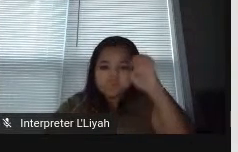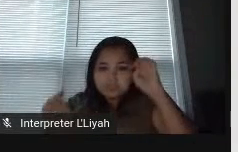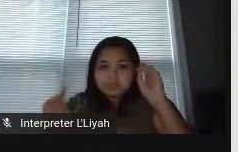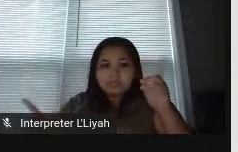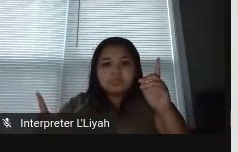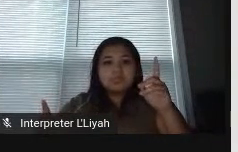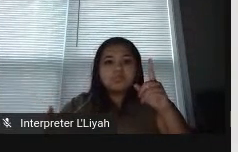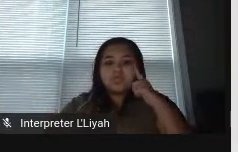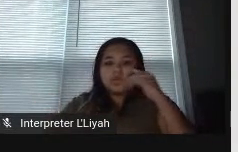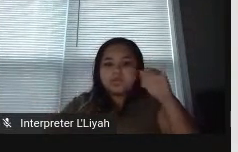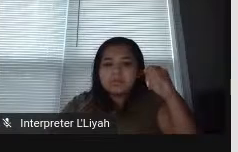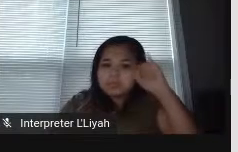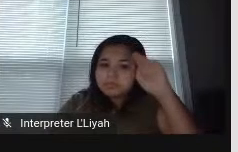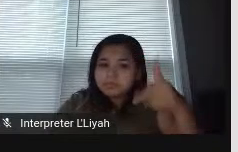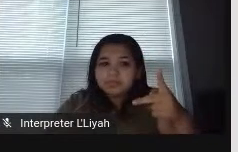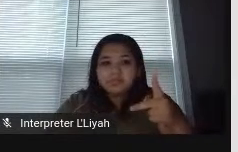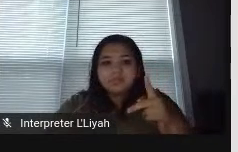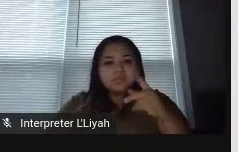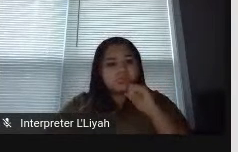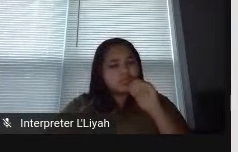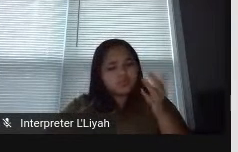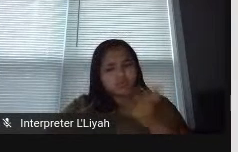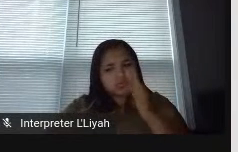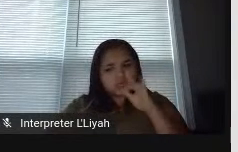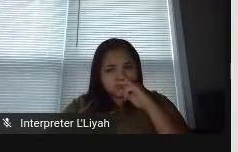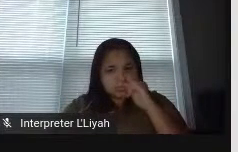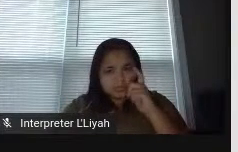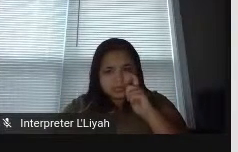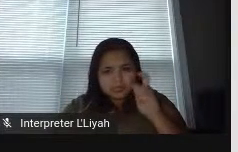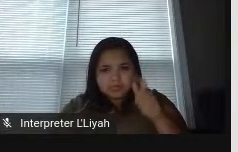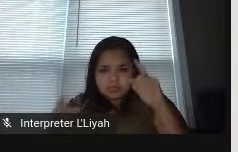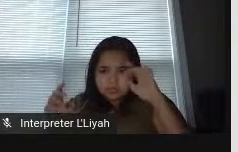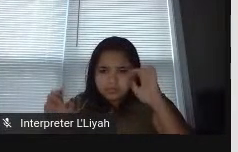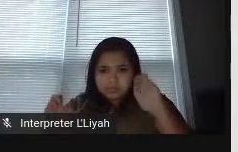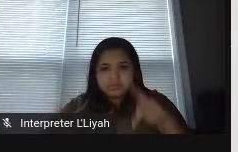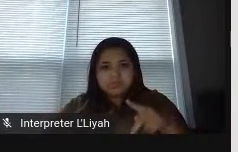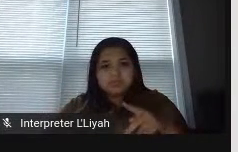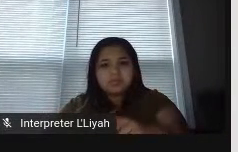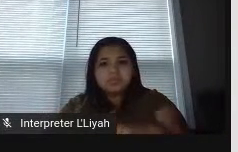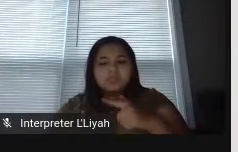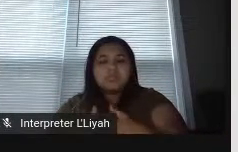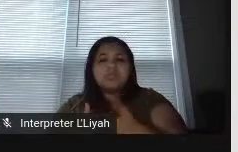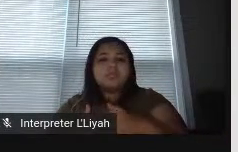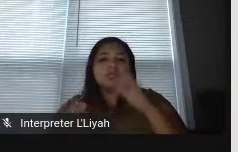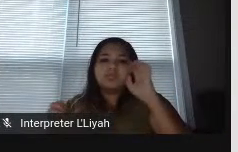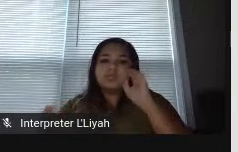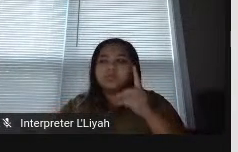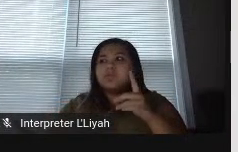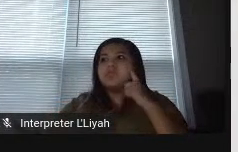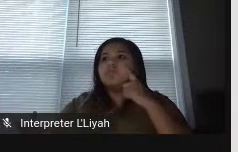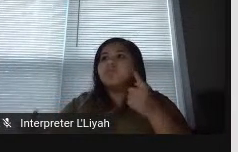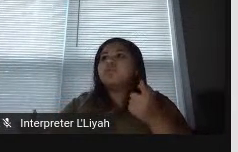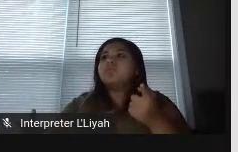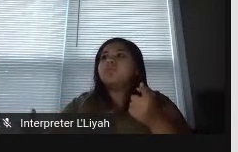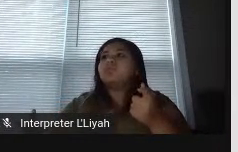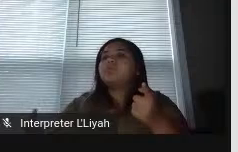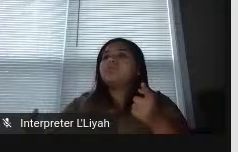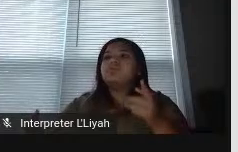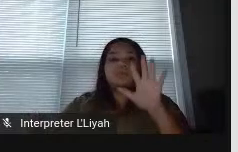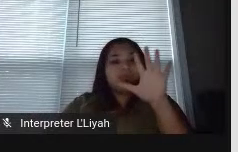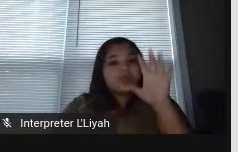eligible for an IEP. So what if your child is not eligible for IEP? Maybe your child is eligible for